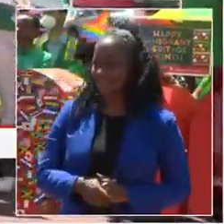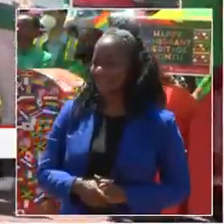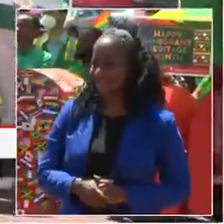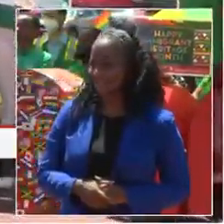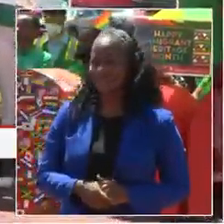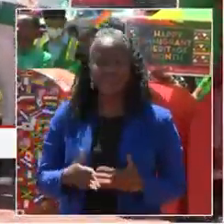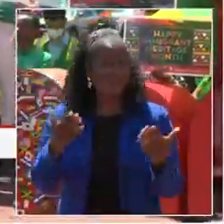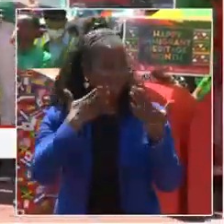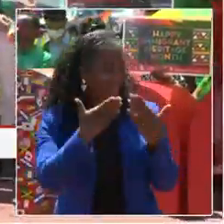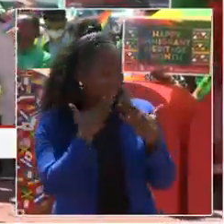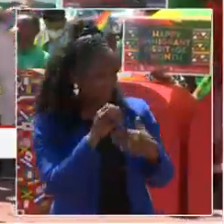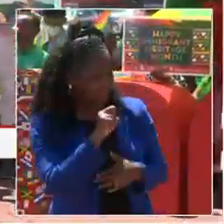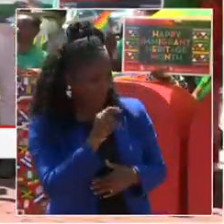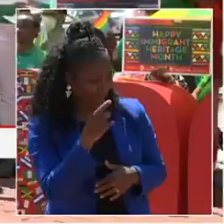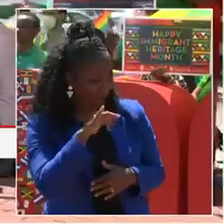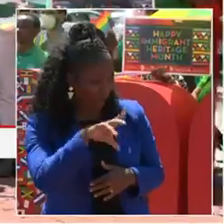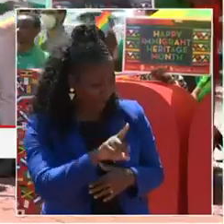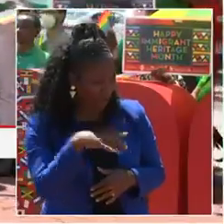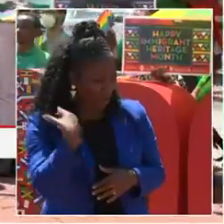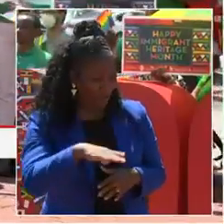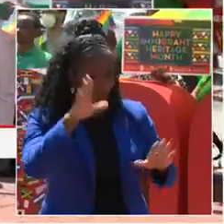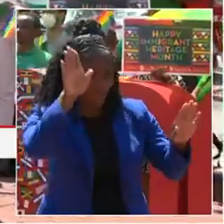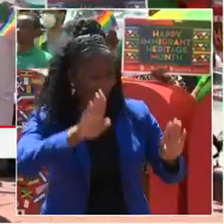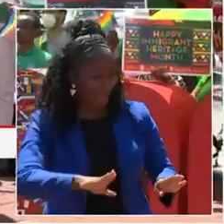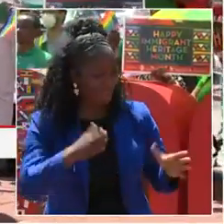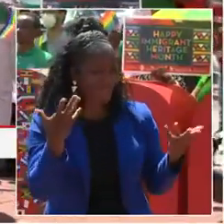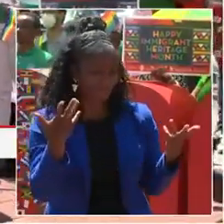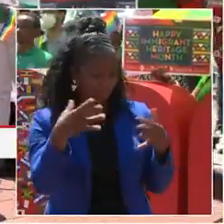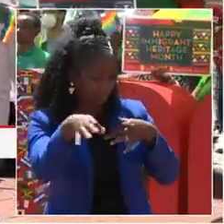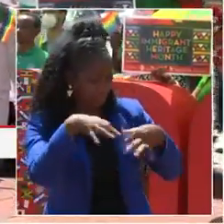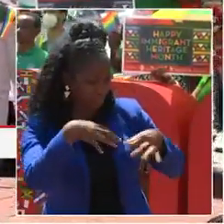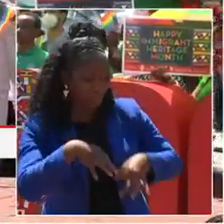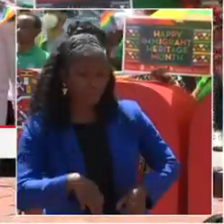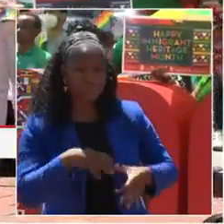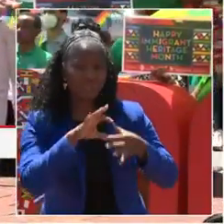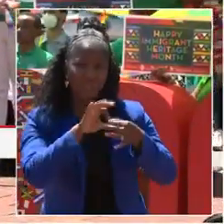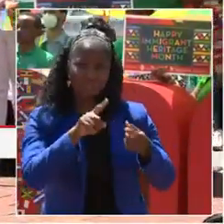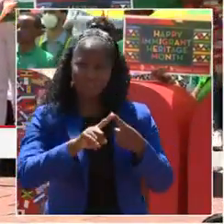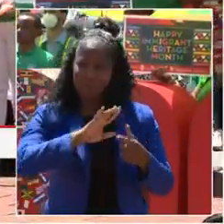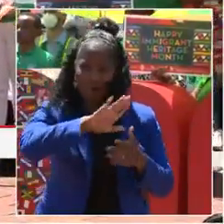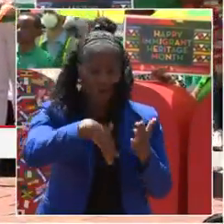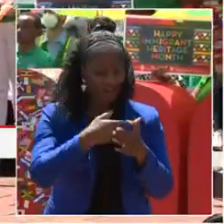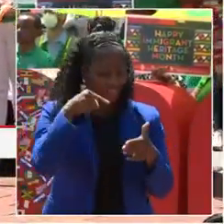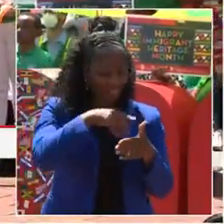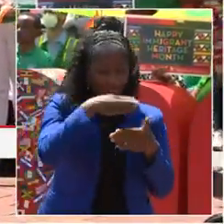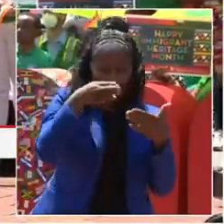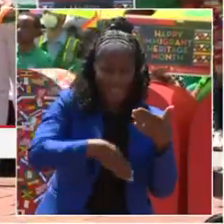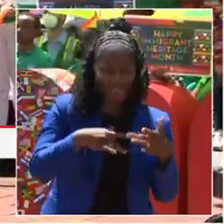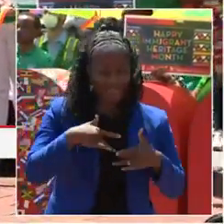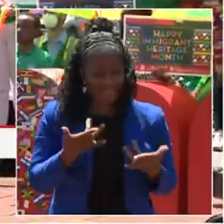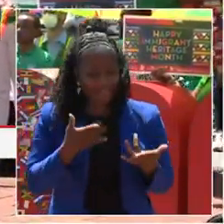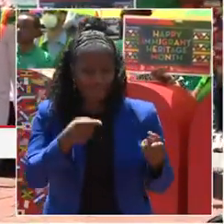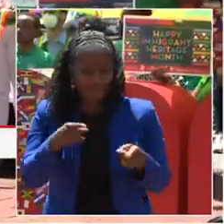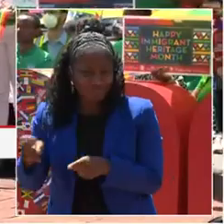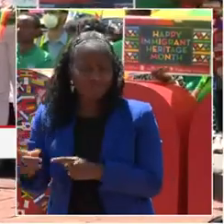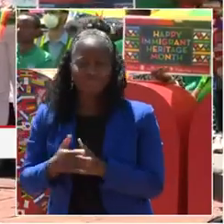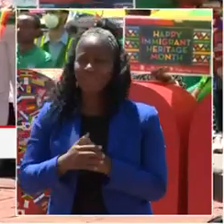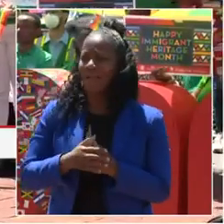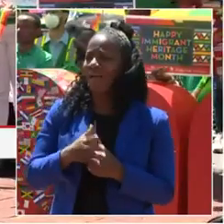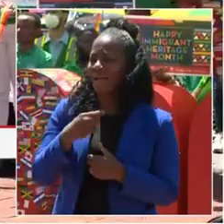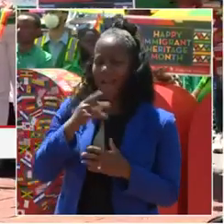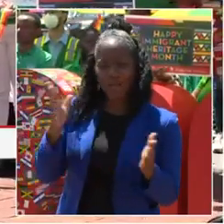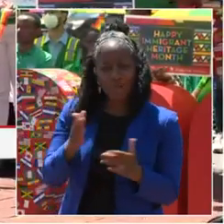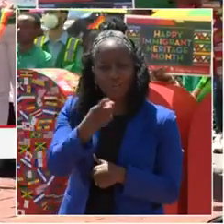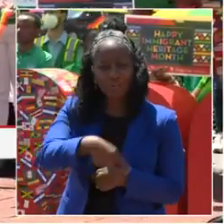Well, thank you, Sahan. That was an outstanding description of all of this weekend's events, and I also